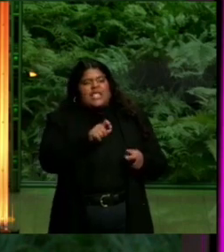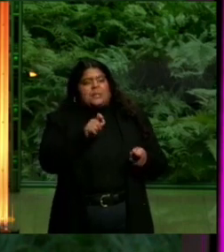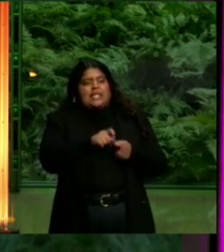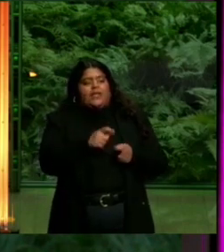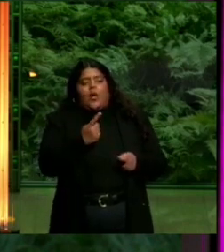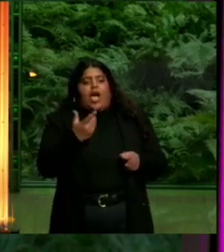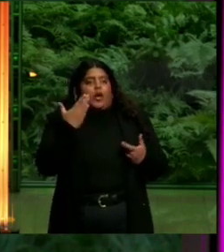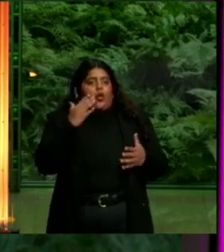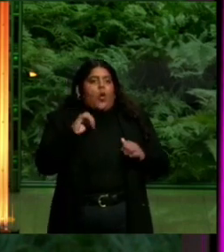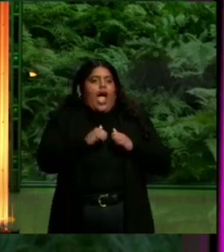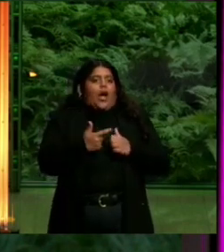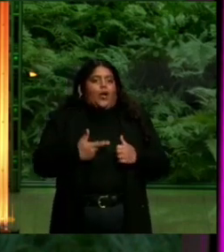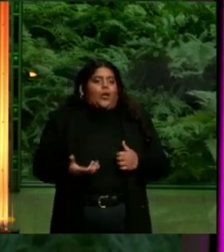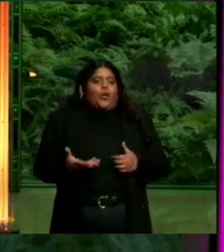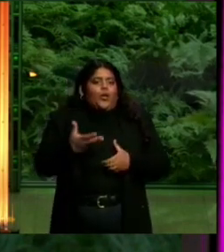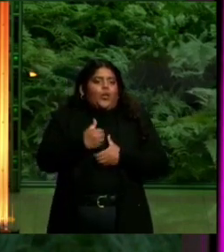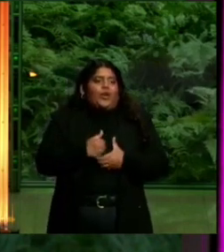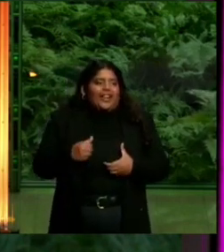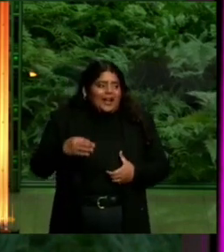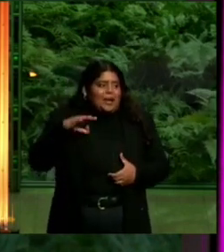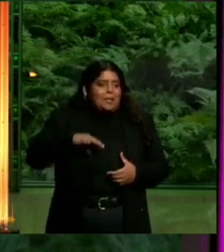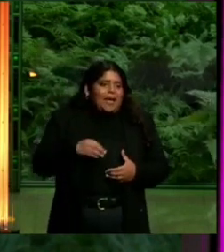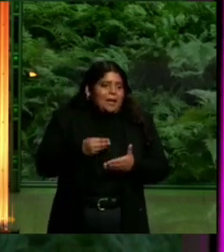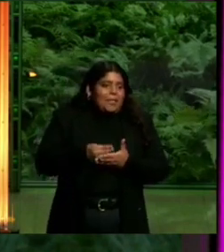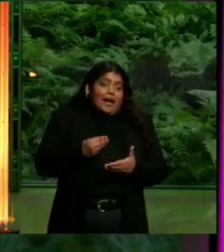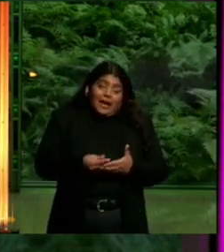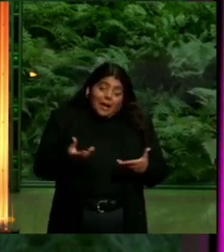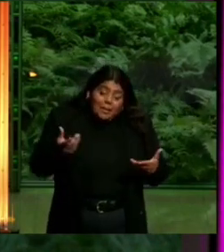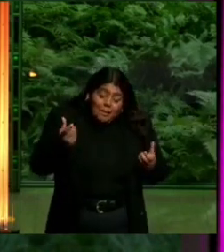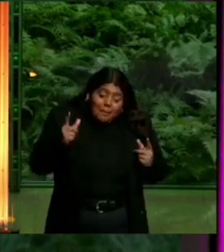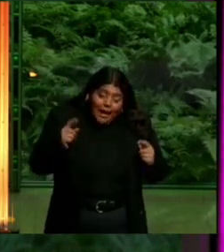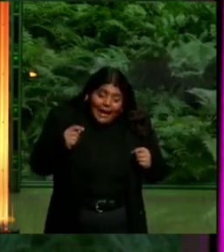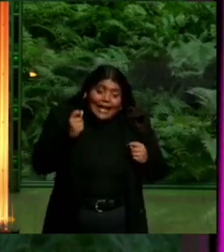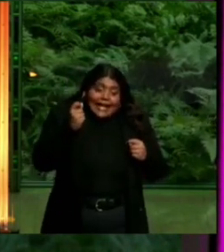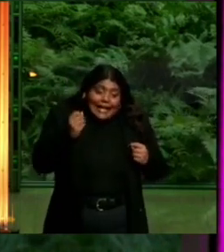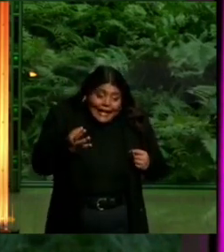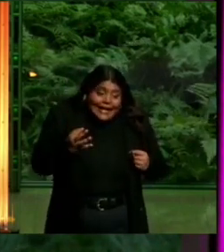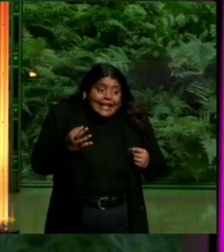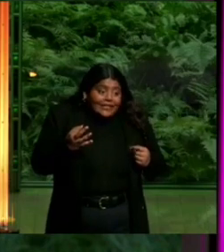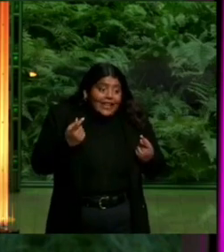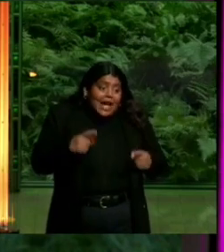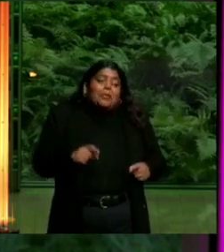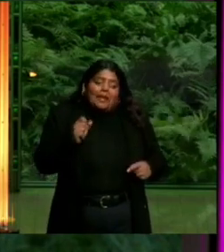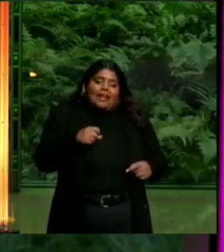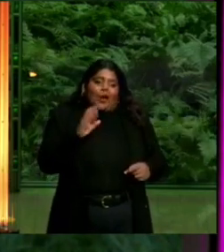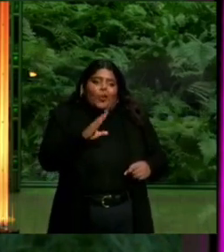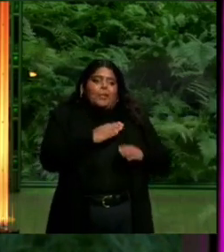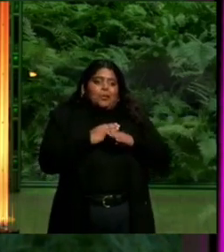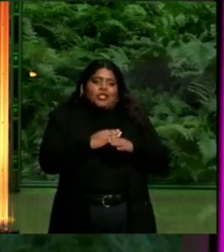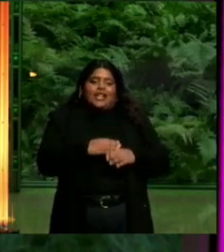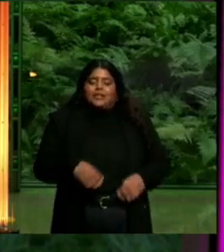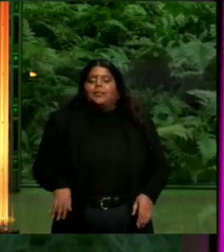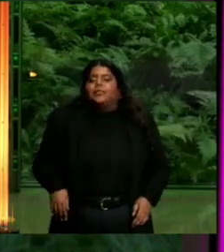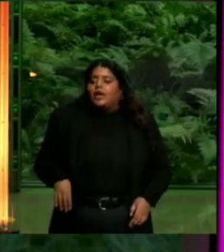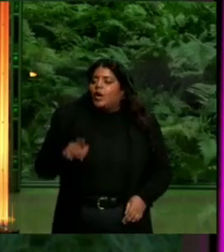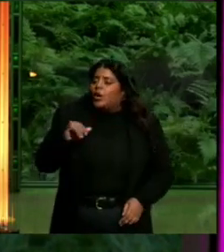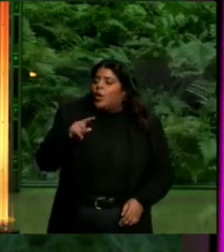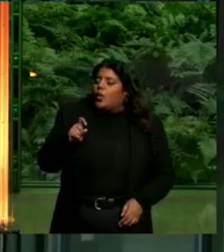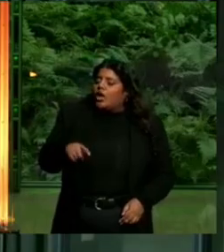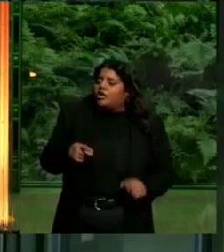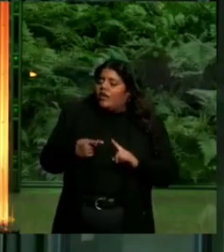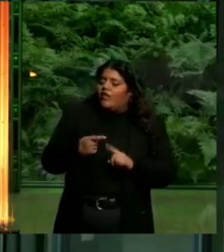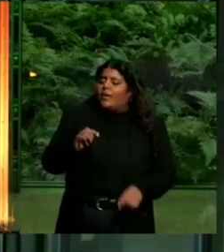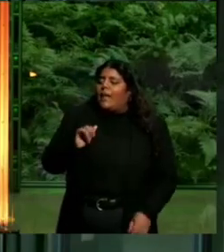know like how it would make money, but if it did, yeah, for sure. This is a question